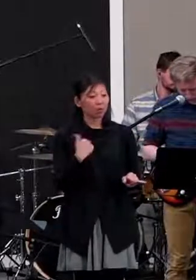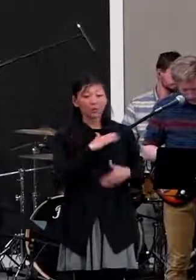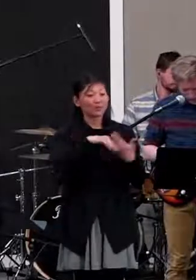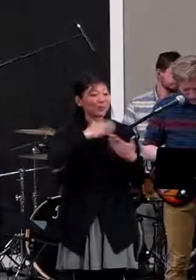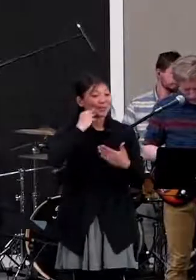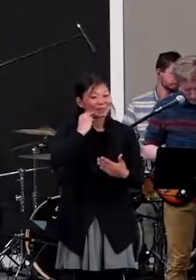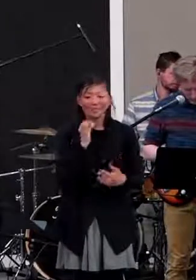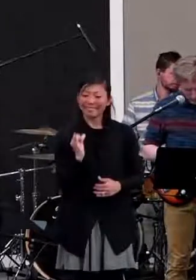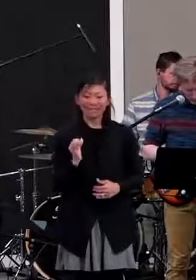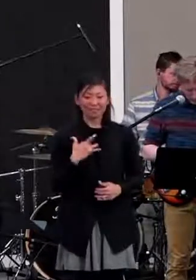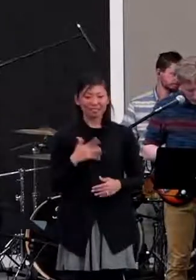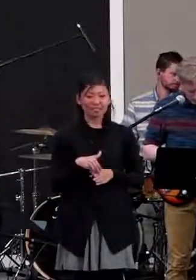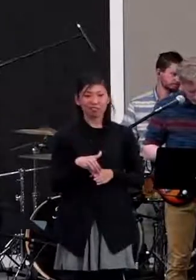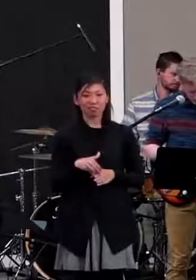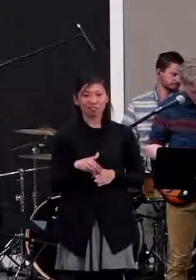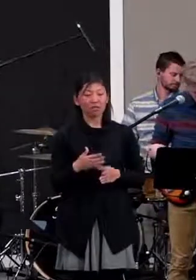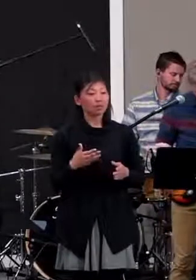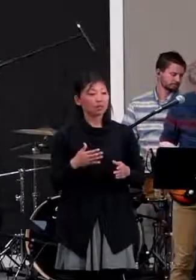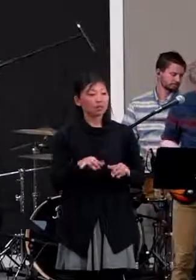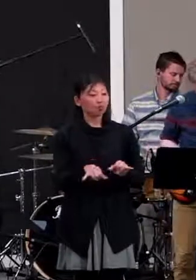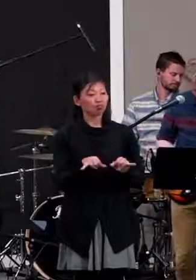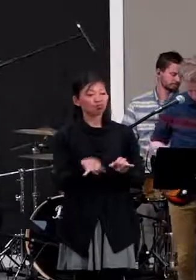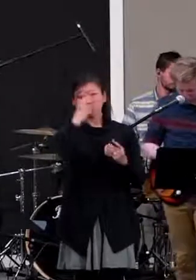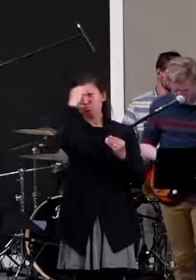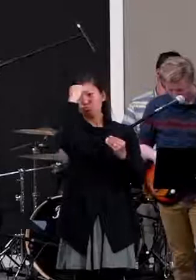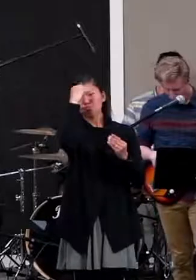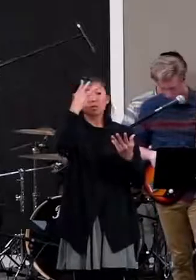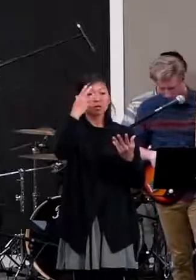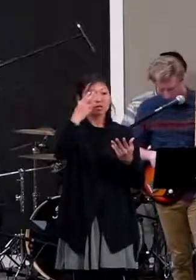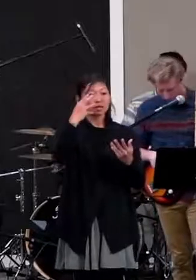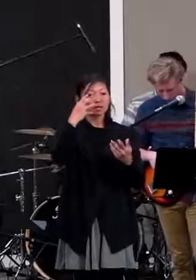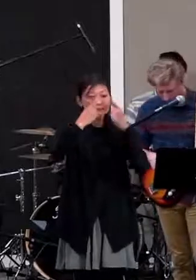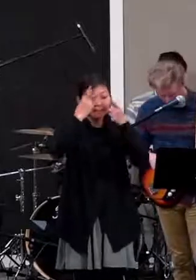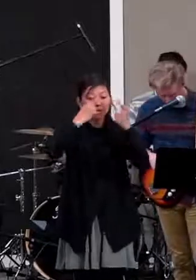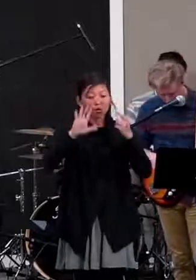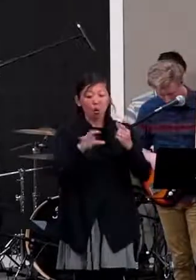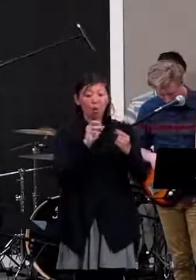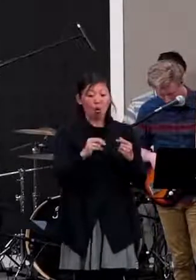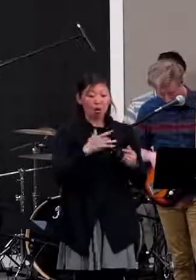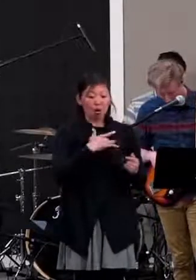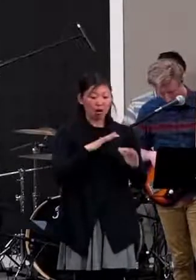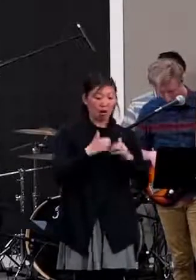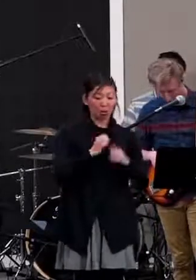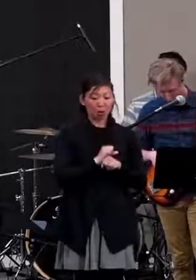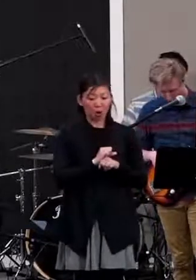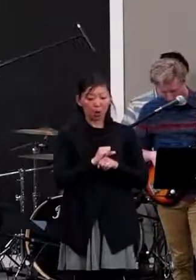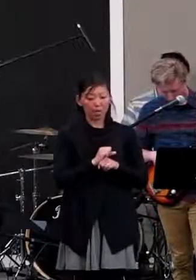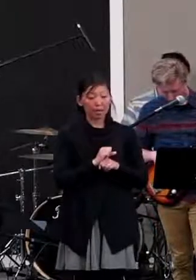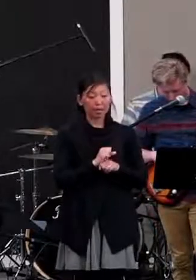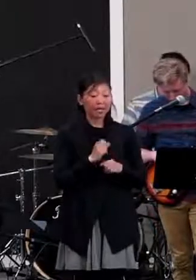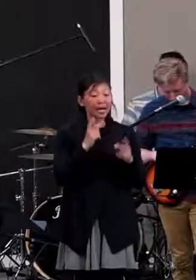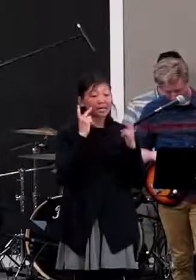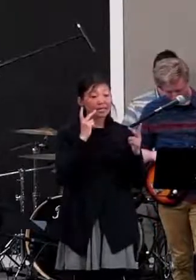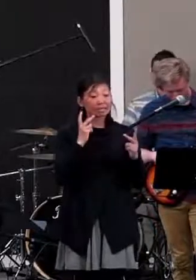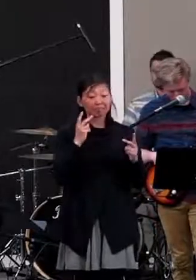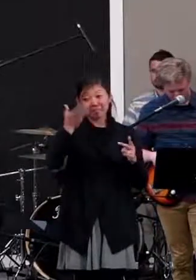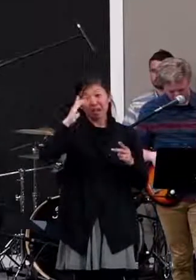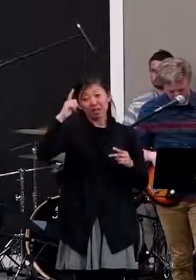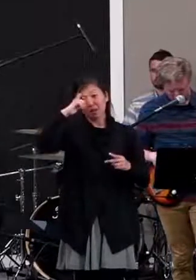before. Remain in your seat and maybe ponder these realities. Ponder how your own heart works and at least see the wisdom in what God has said.